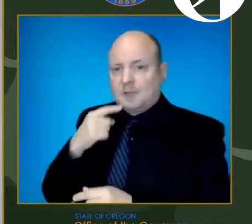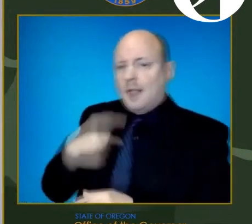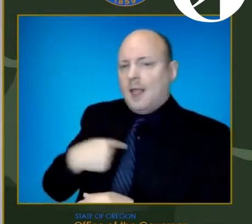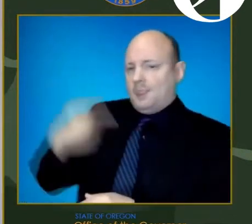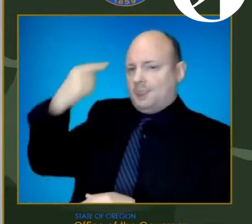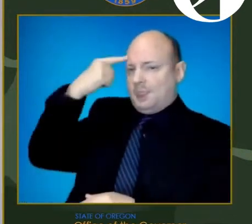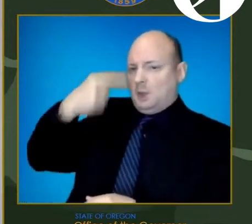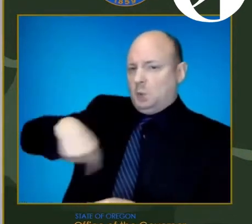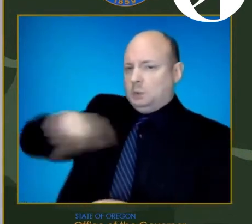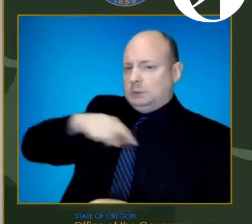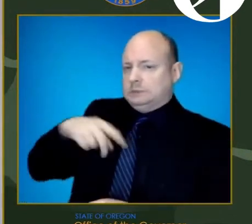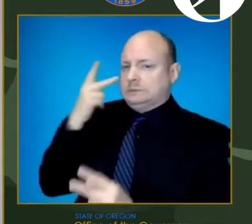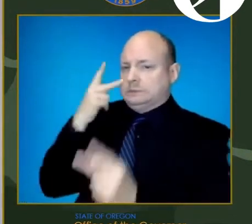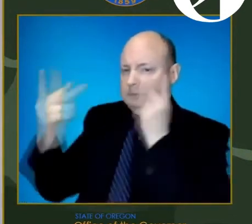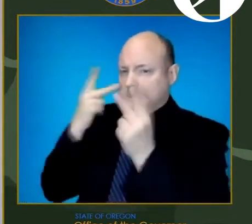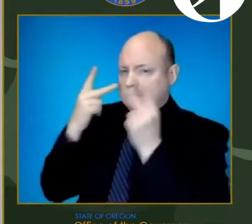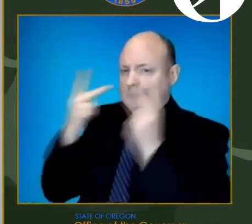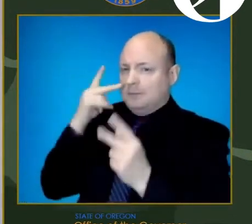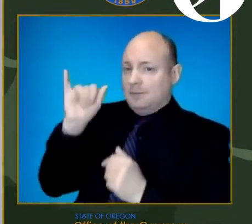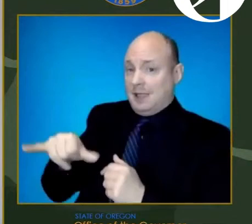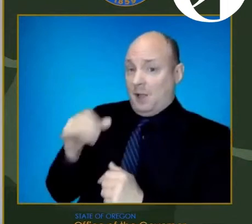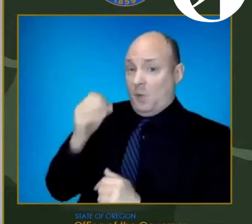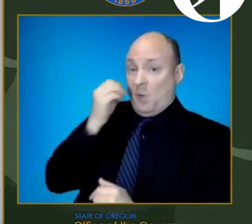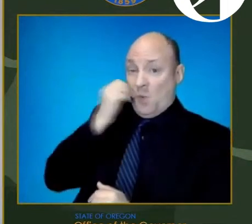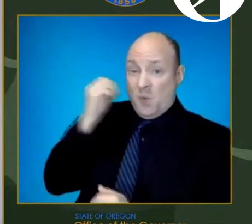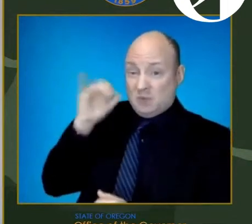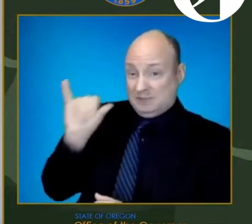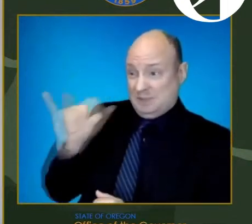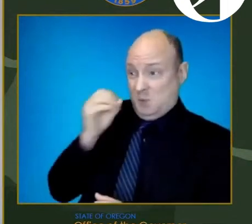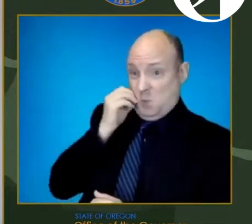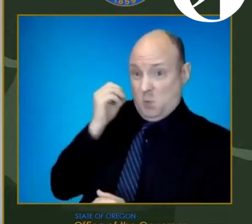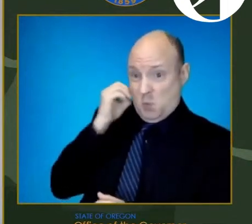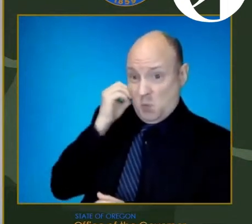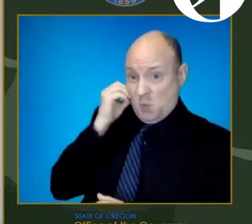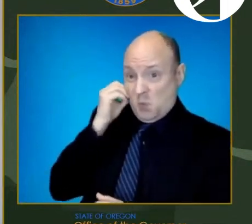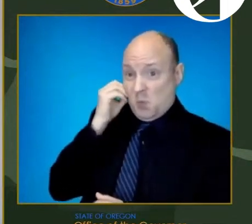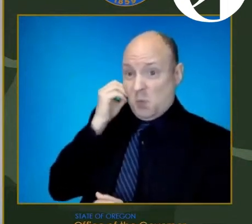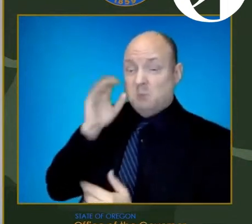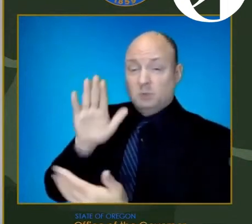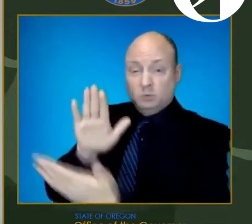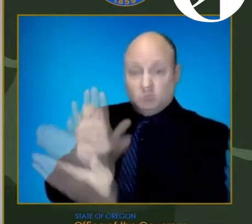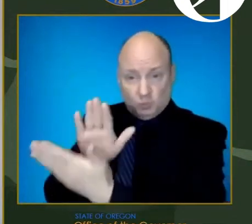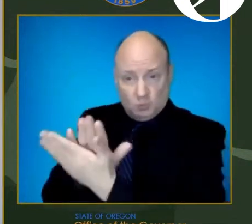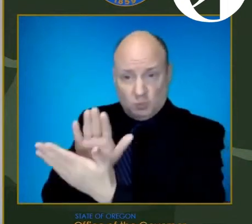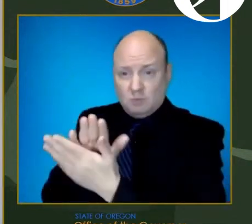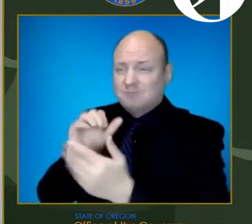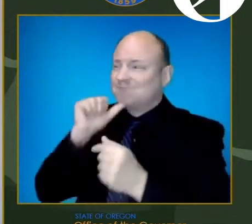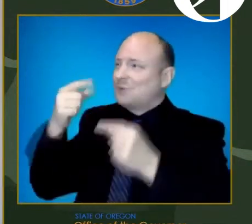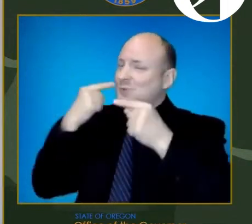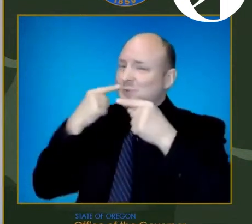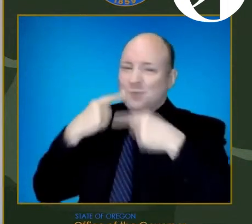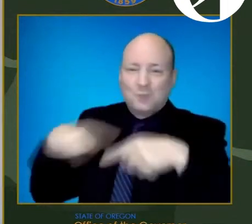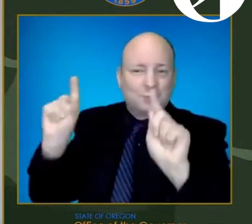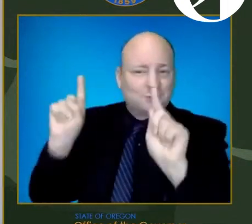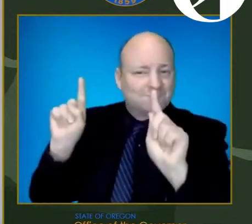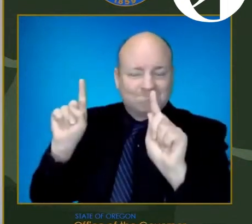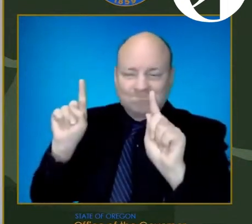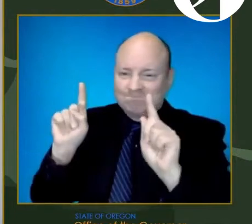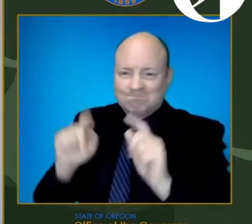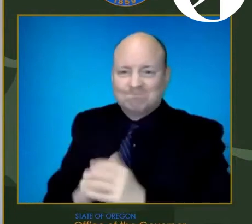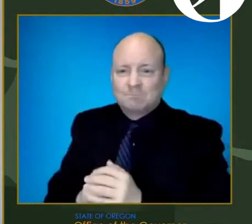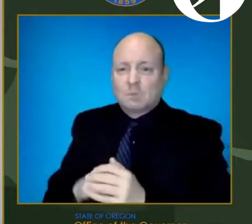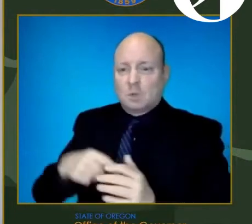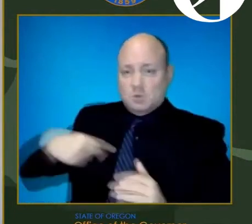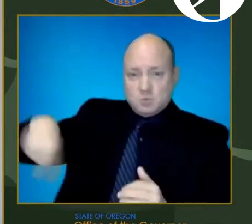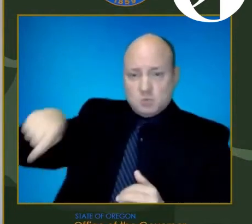lot of kiddos in the state of Oregon, and it's not a long-term solution for our kids. As pediatricians, I think we can all think of